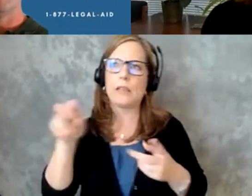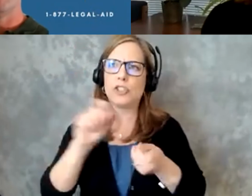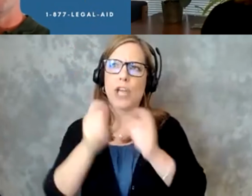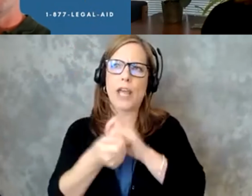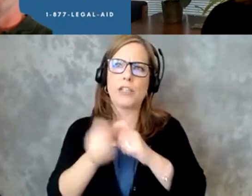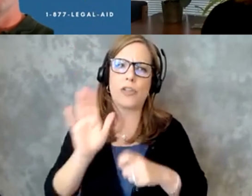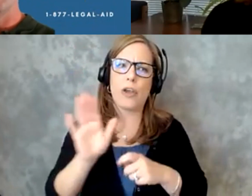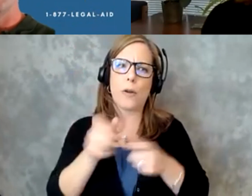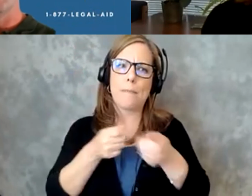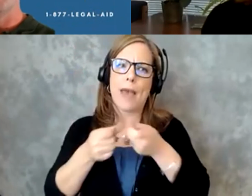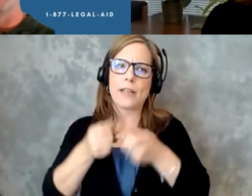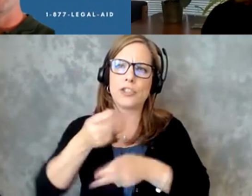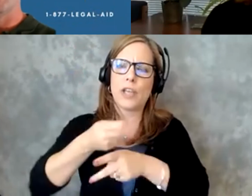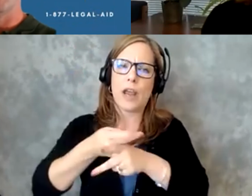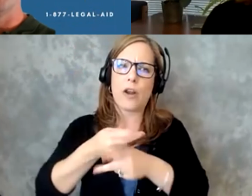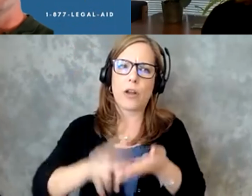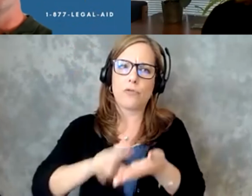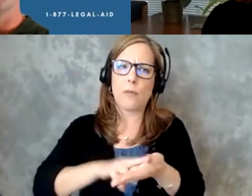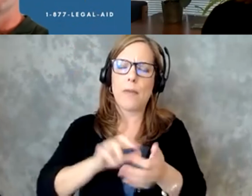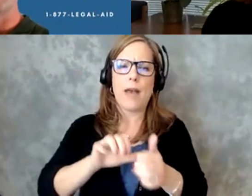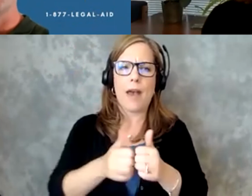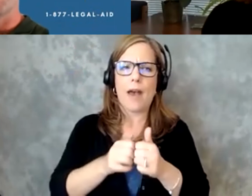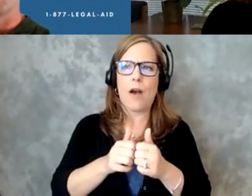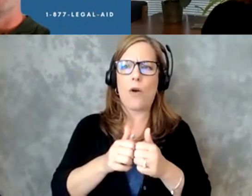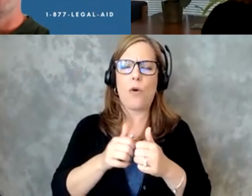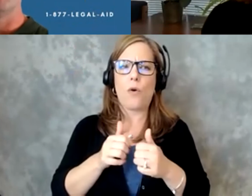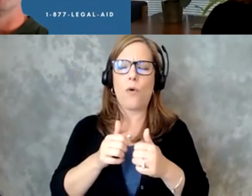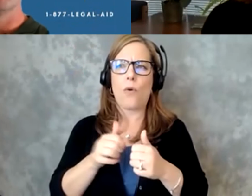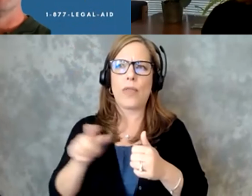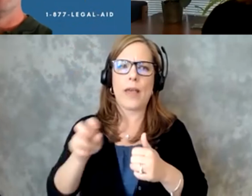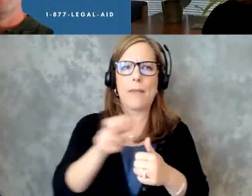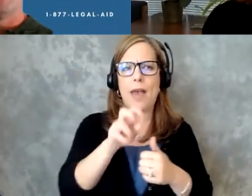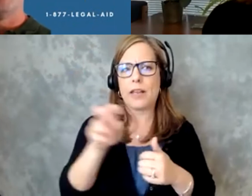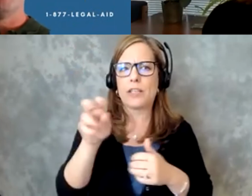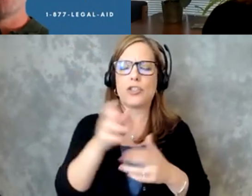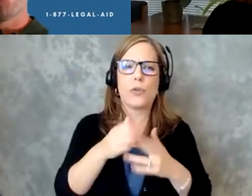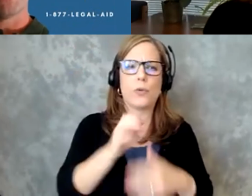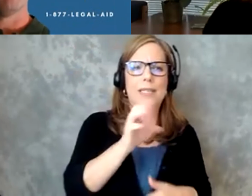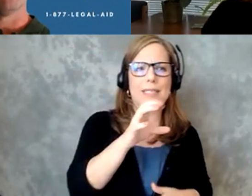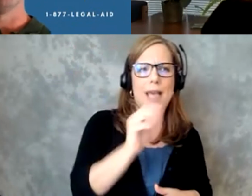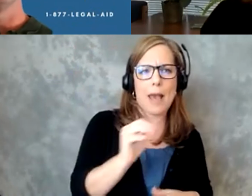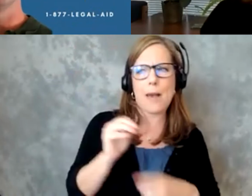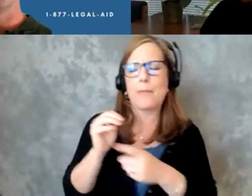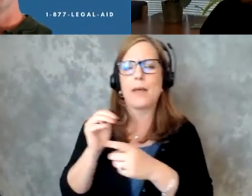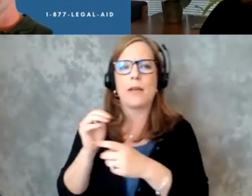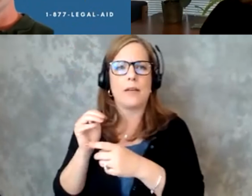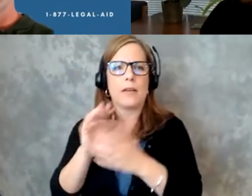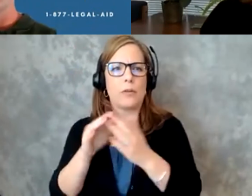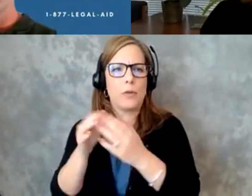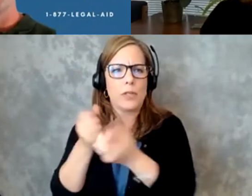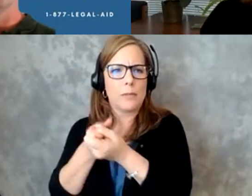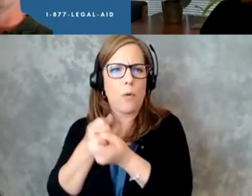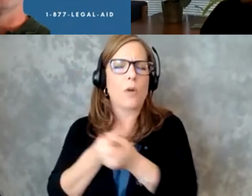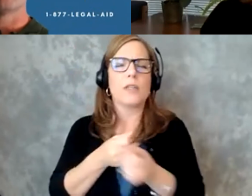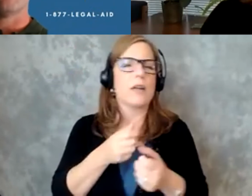between ECM and community supports networks or providers of those managed care plans will be a particular interest